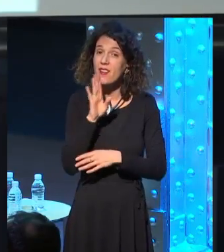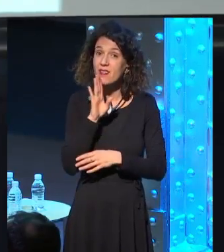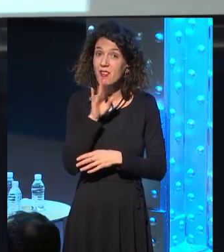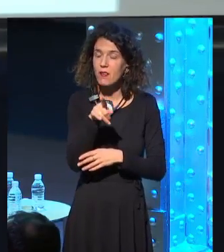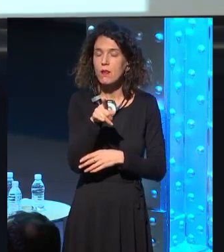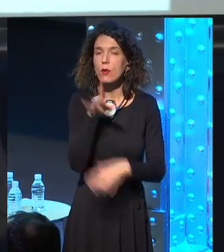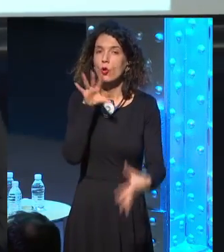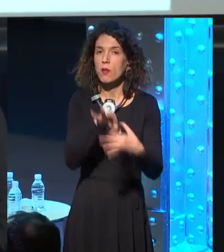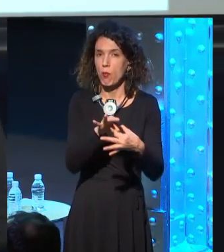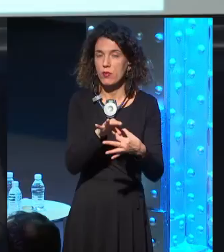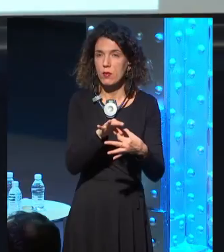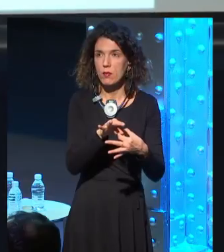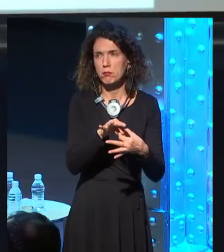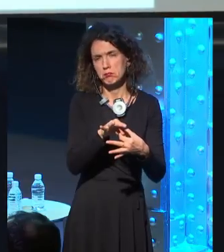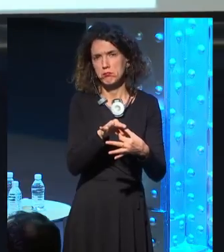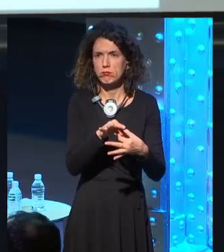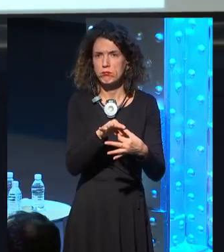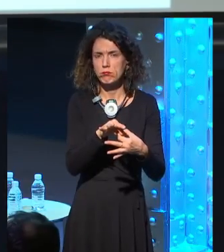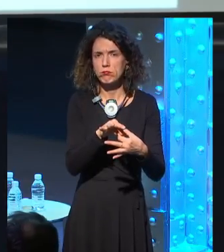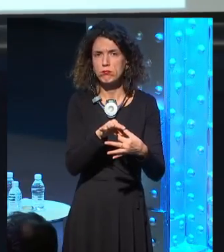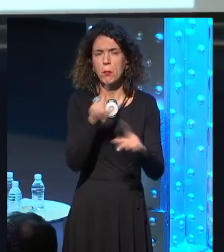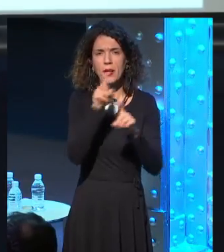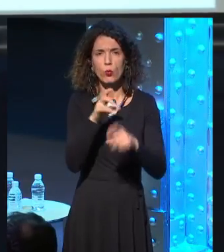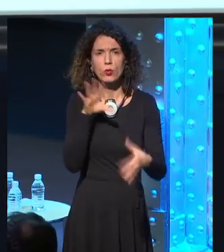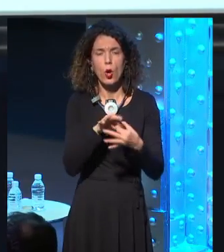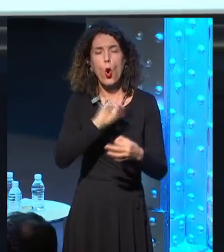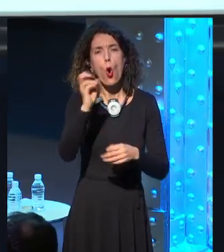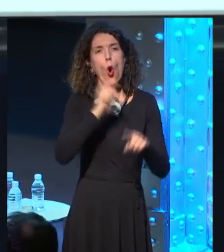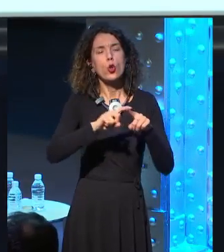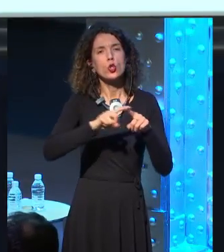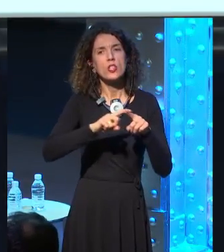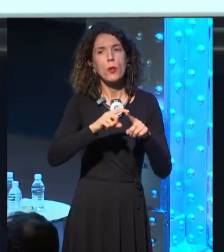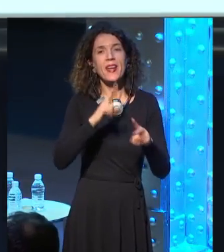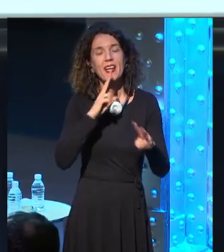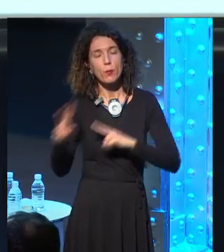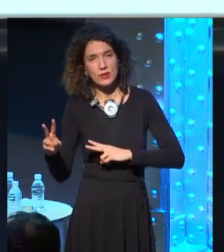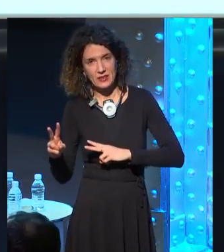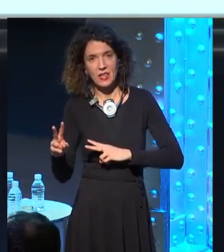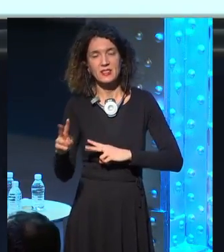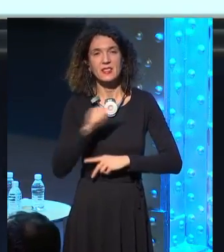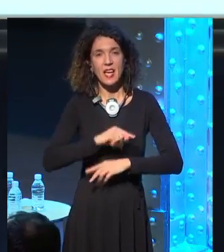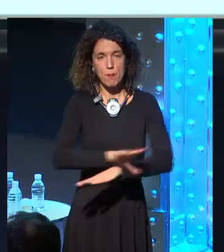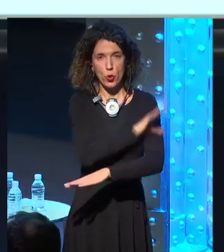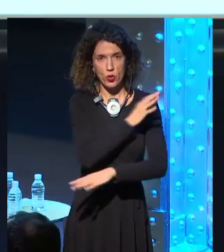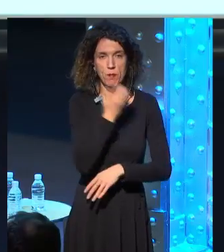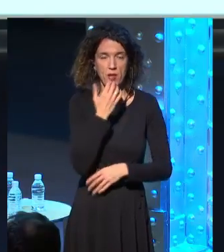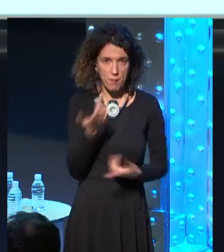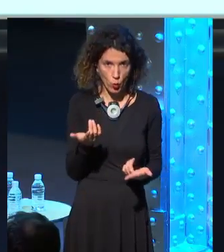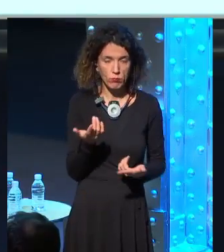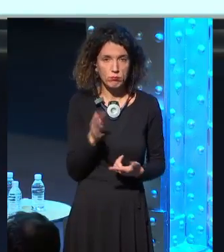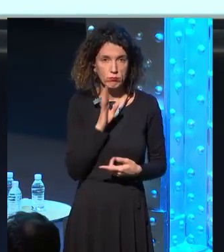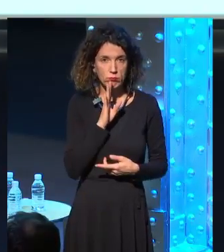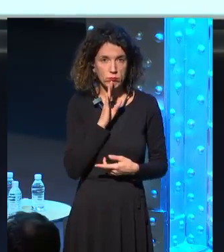correspond quite well with other types of emotional questions. They correspond well with other reports.